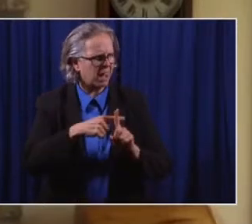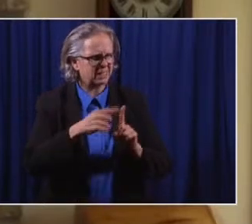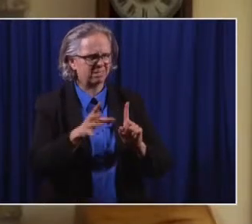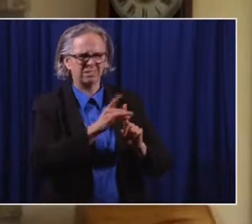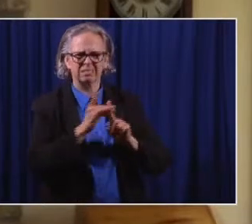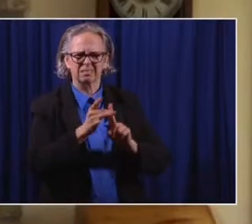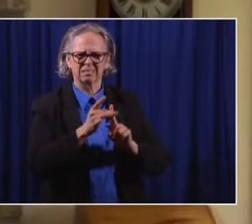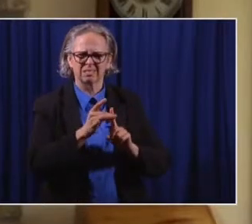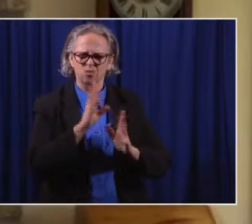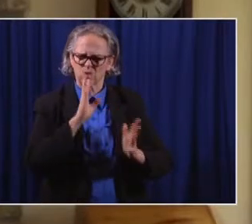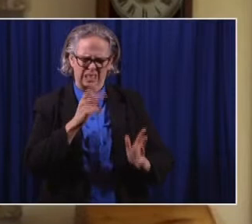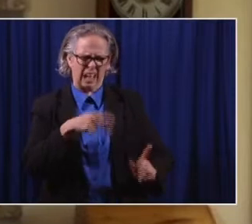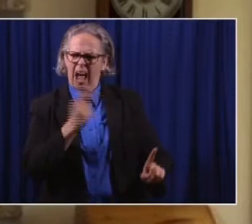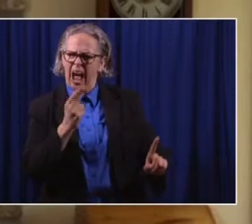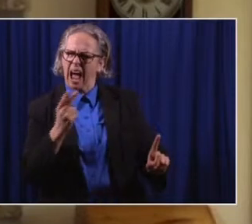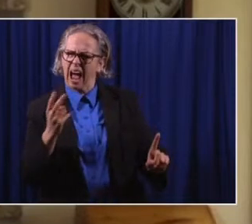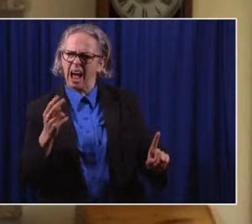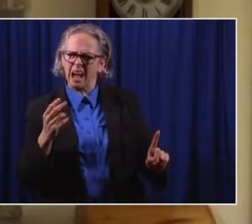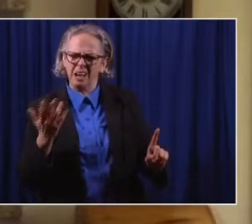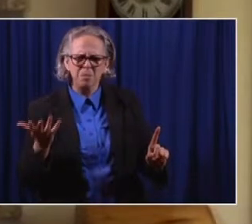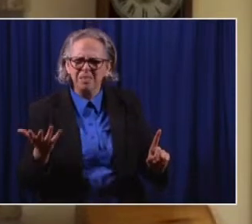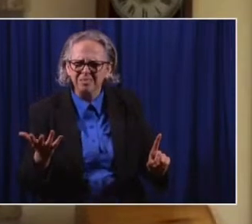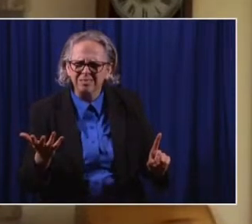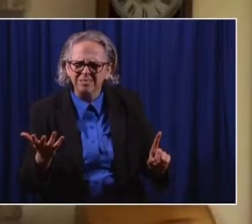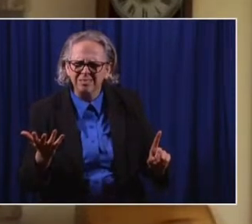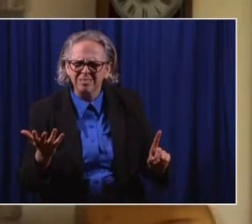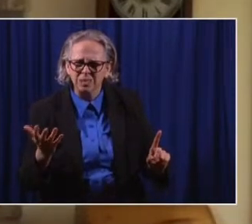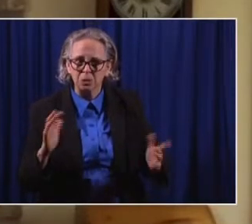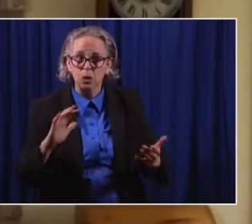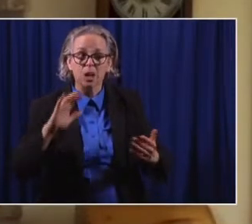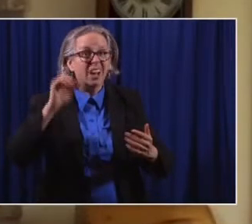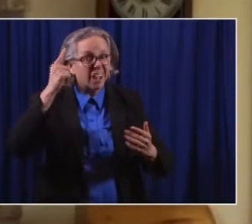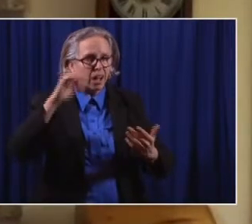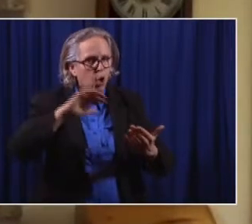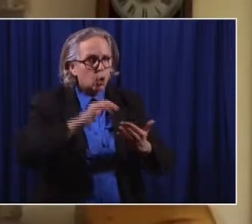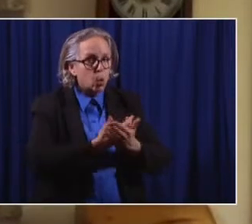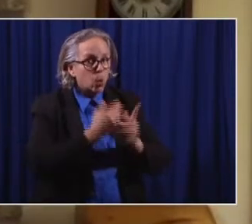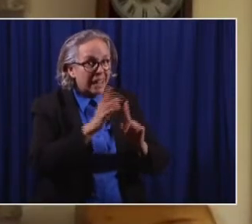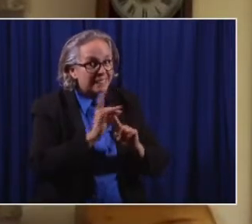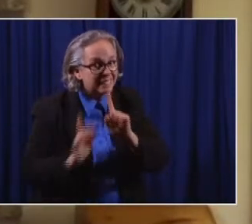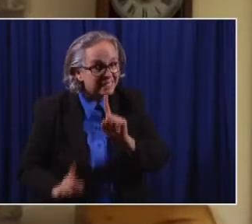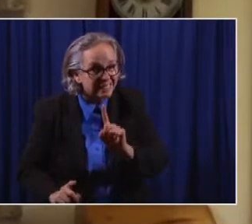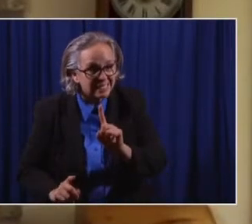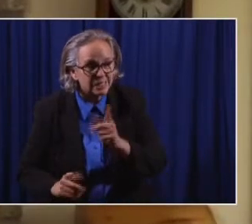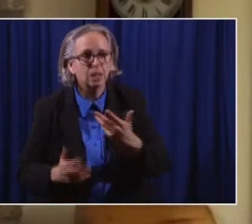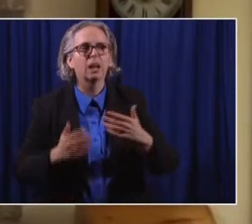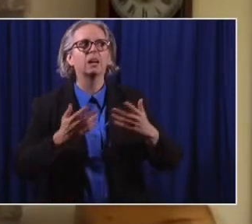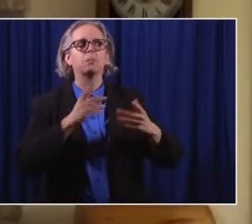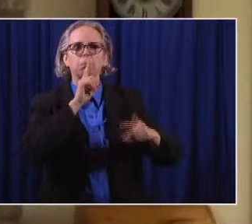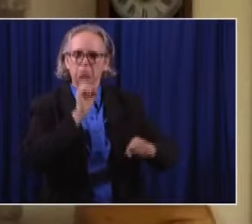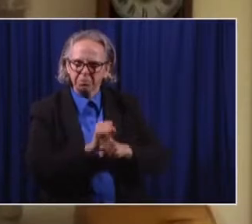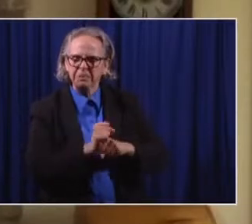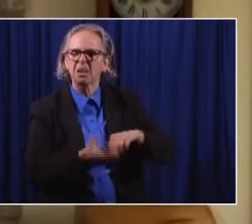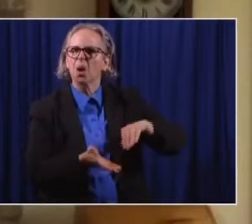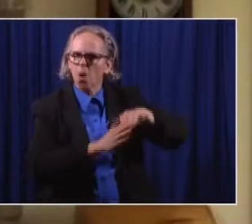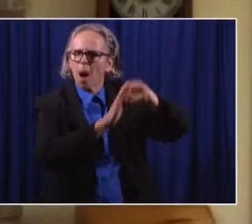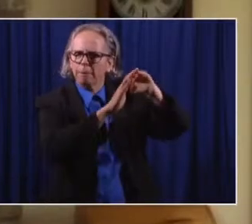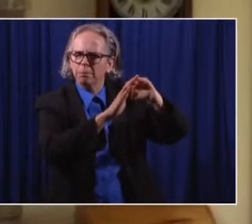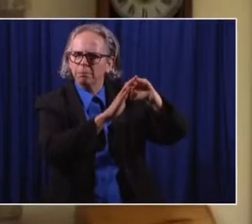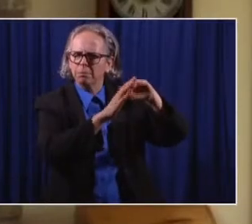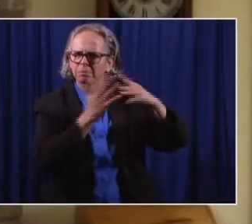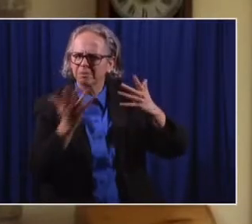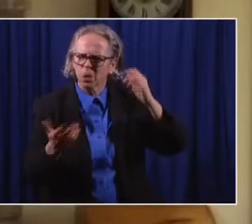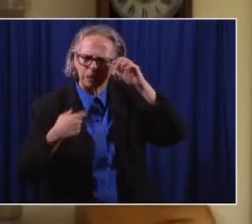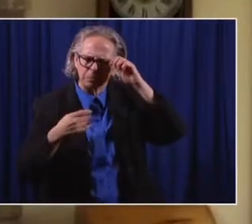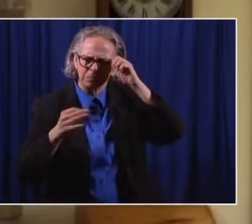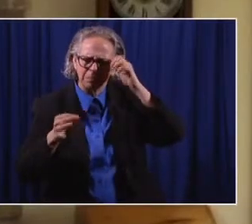is high, but the number of new cases is what actually we are in fact measuring. So when you look at how